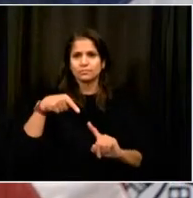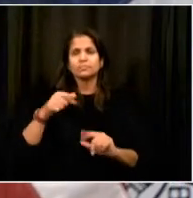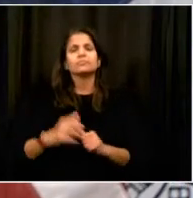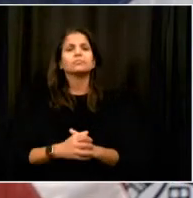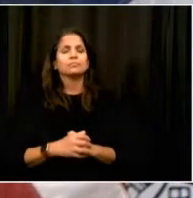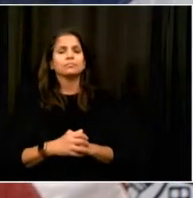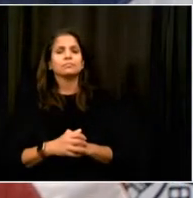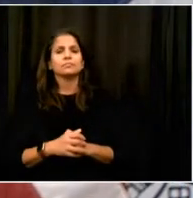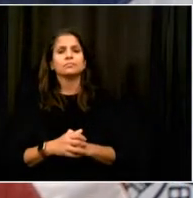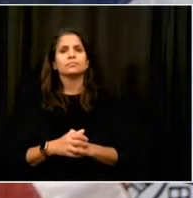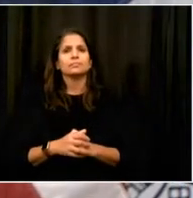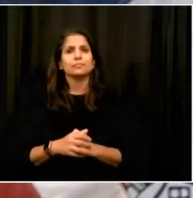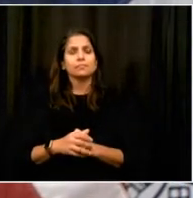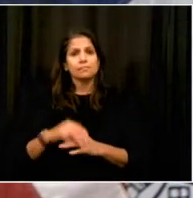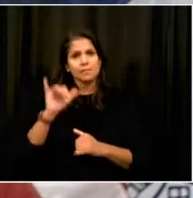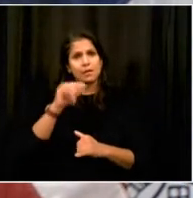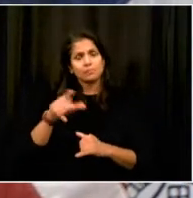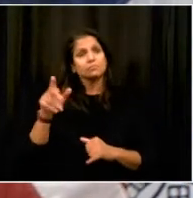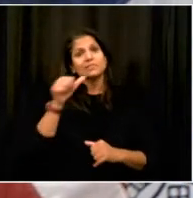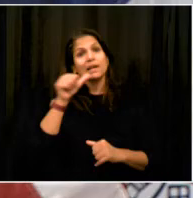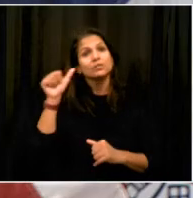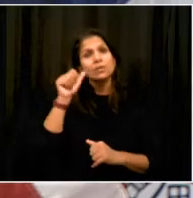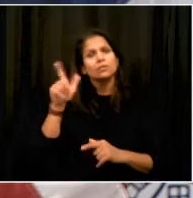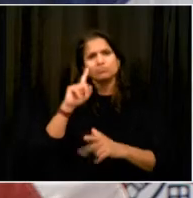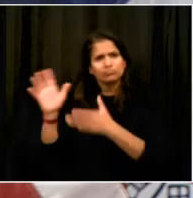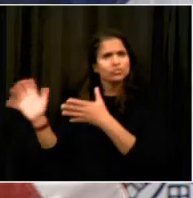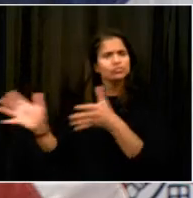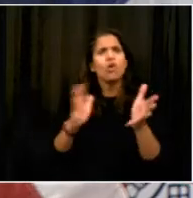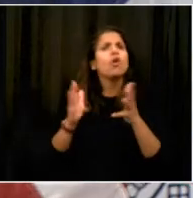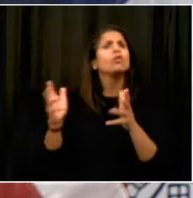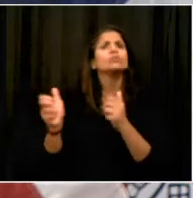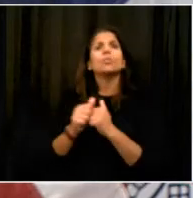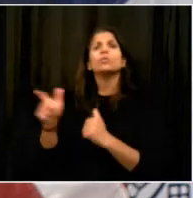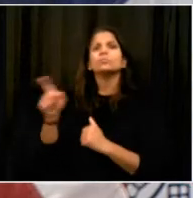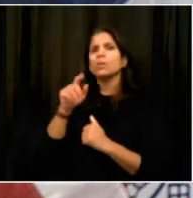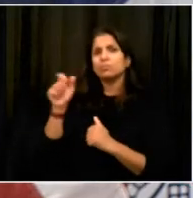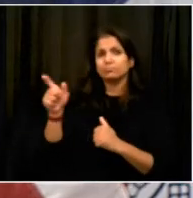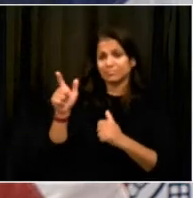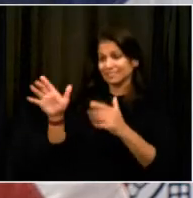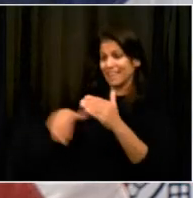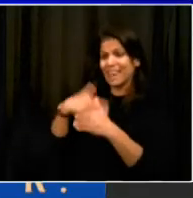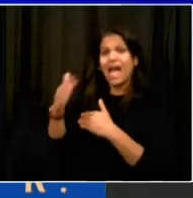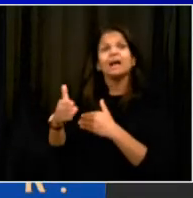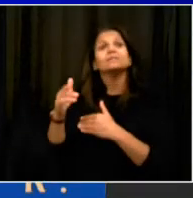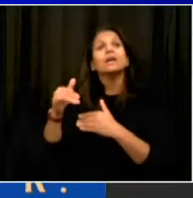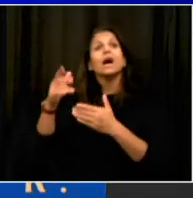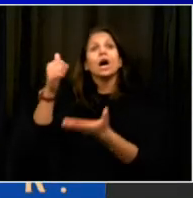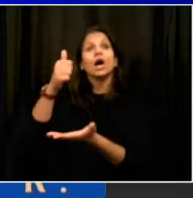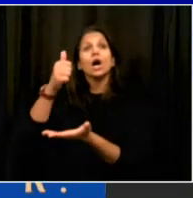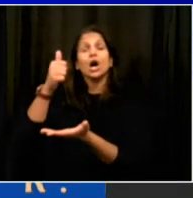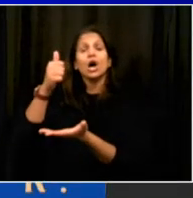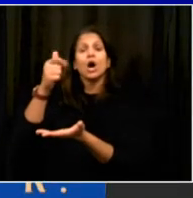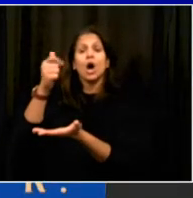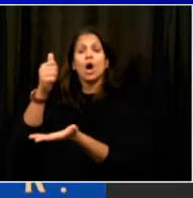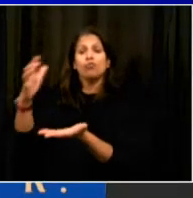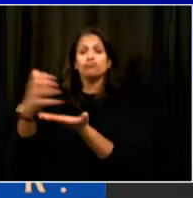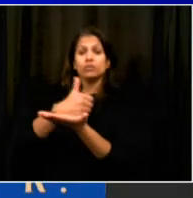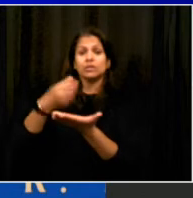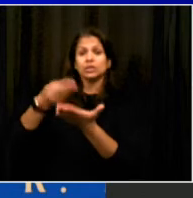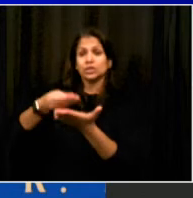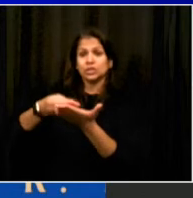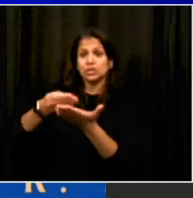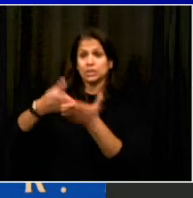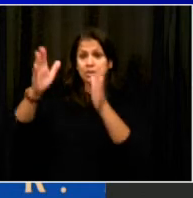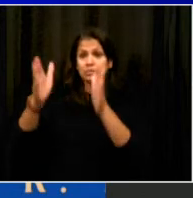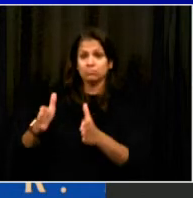conversation with our next Treasury Secretary of the United States, Janet Yellen. And she is